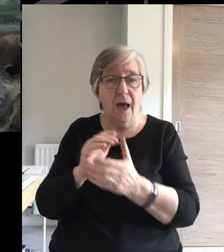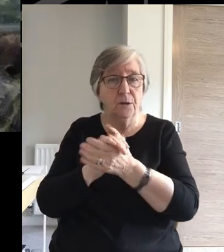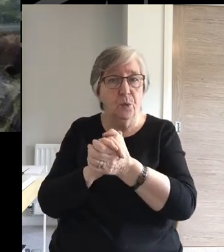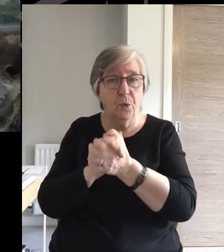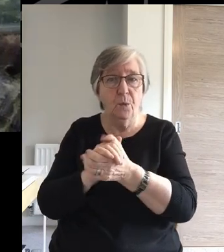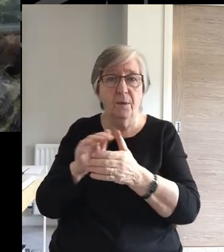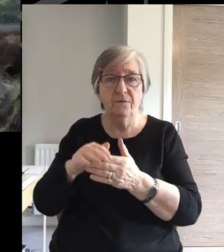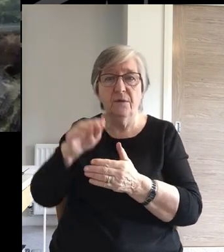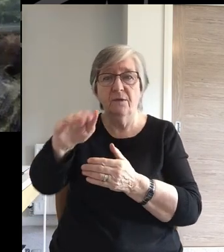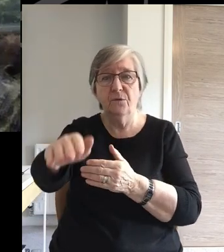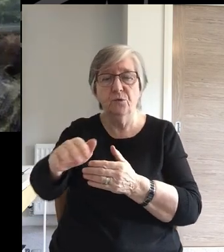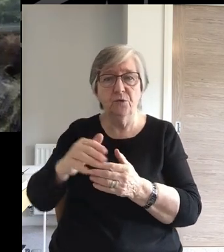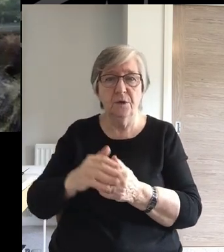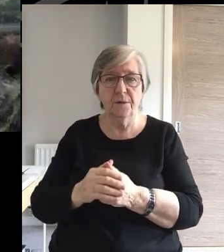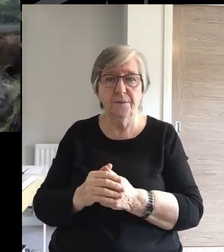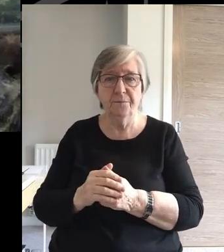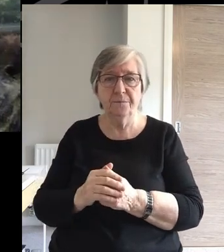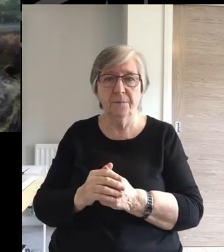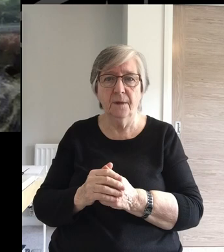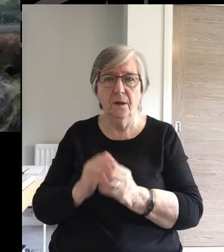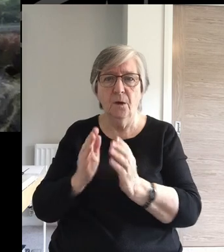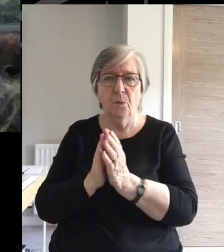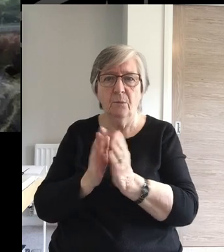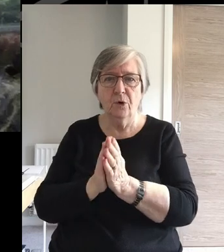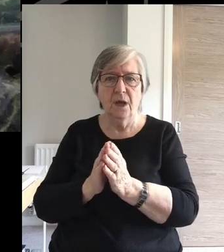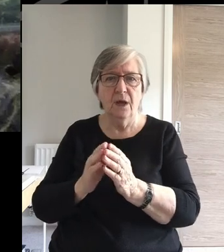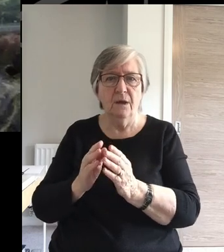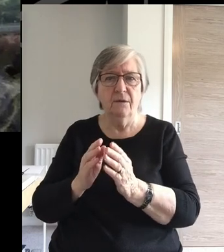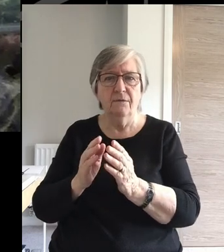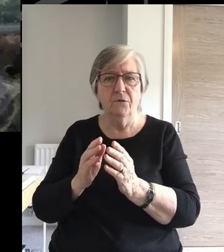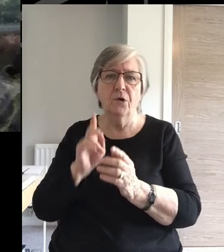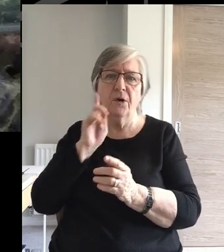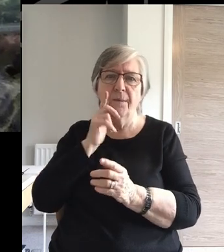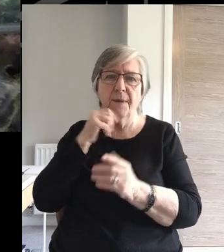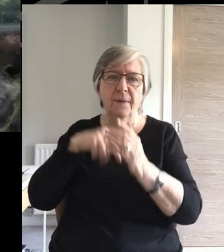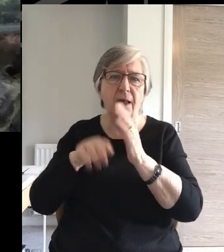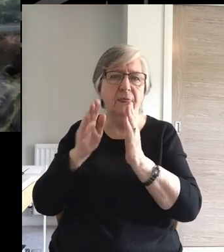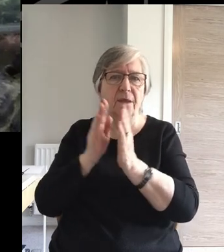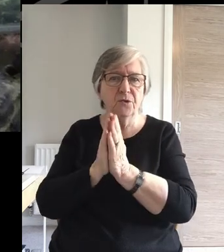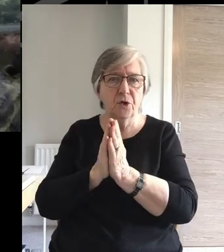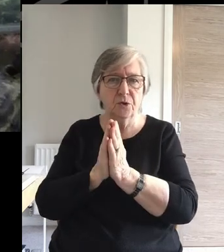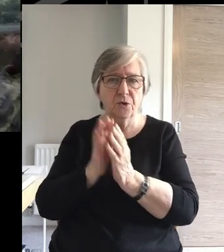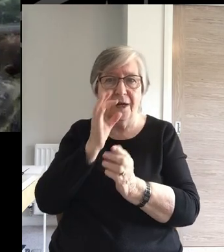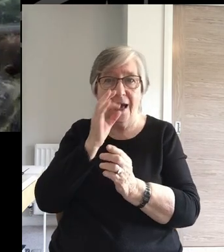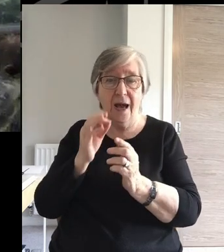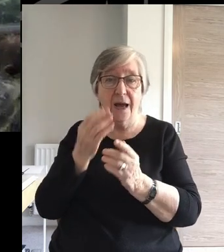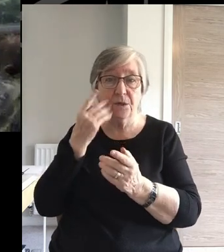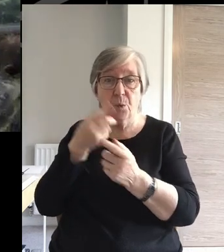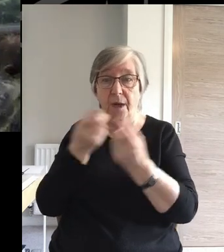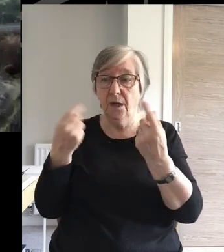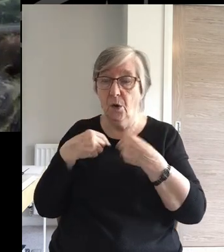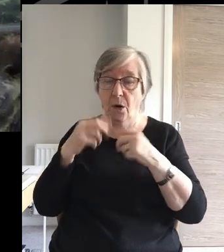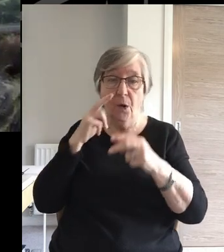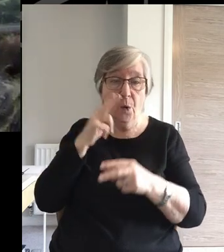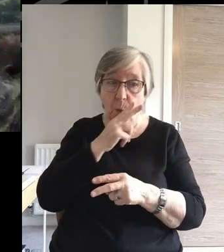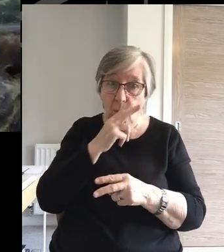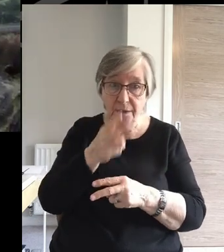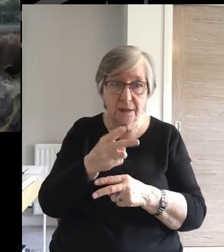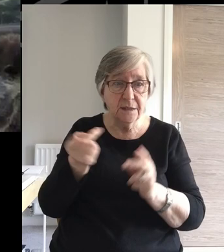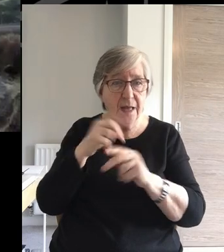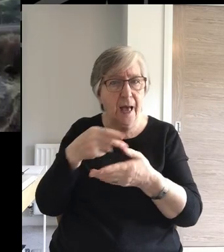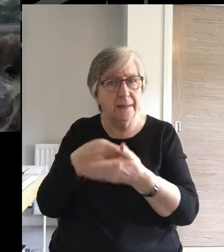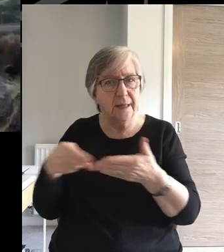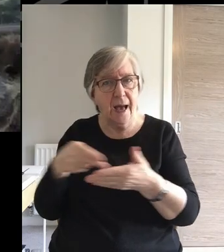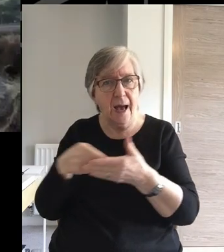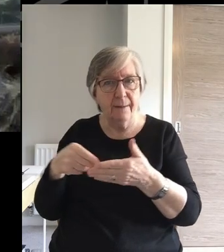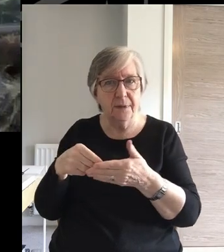for the future. We pray for the church and asking that in our witness and habits, we are